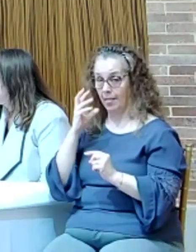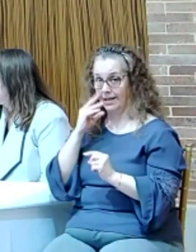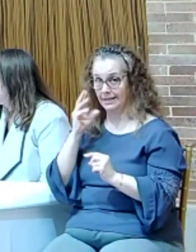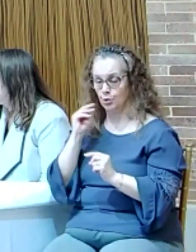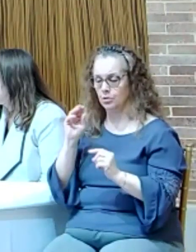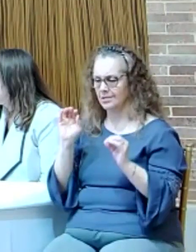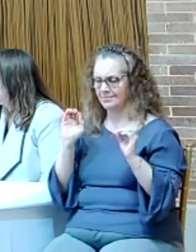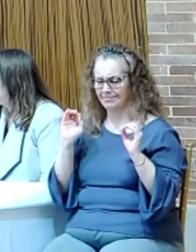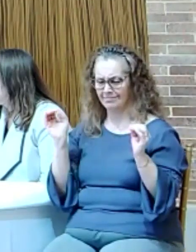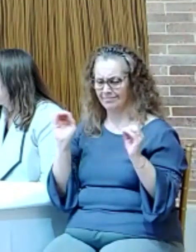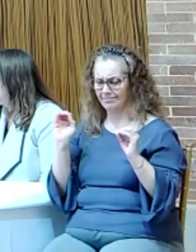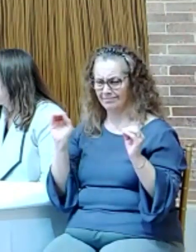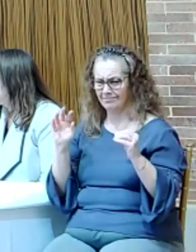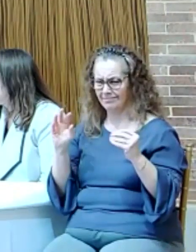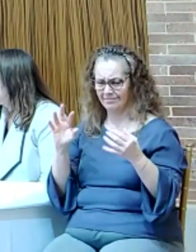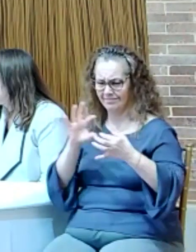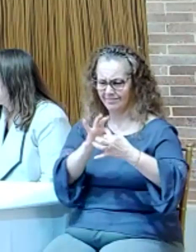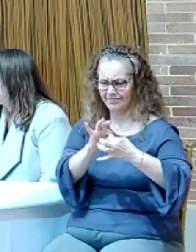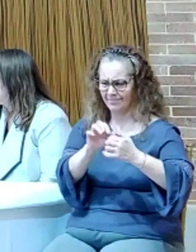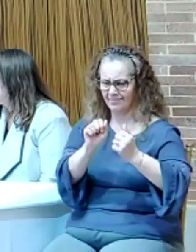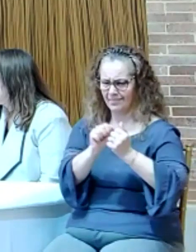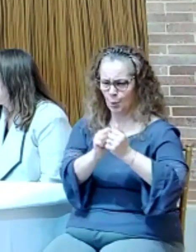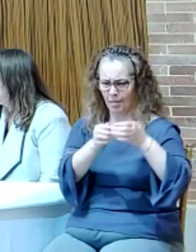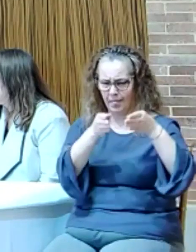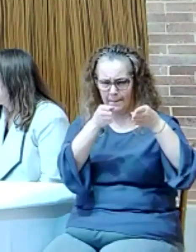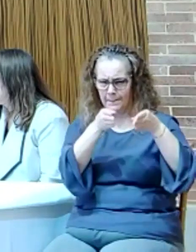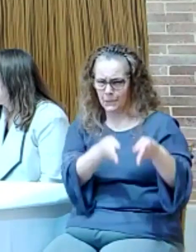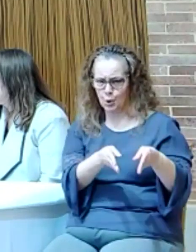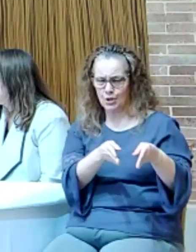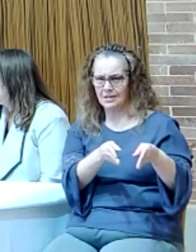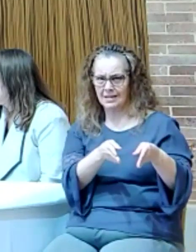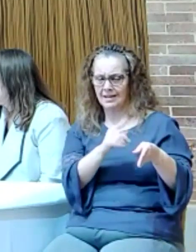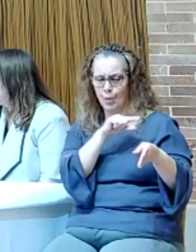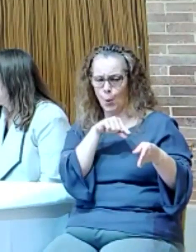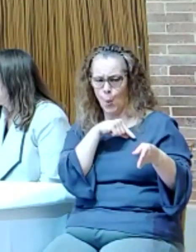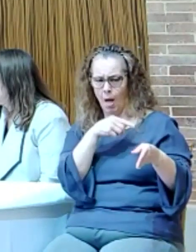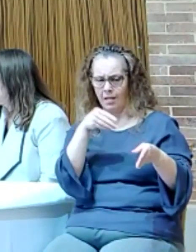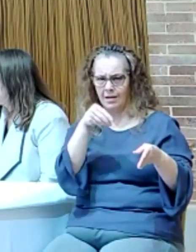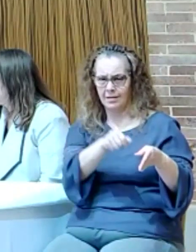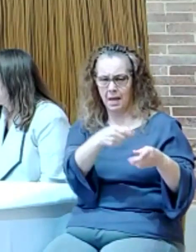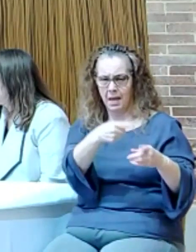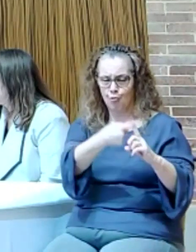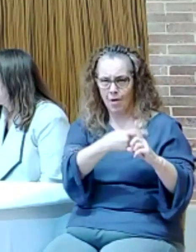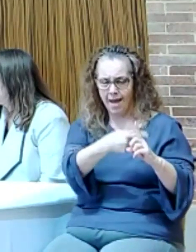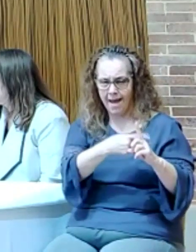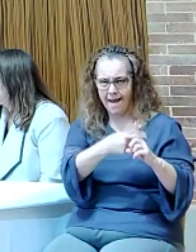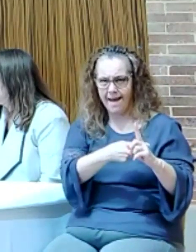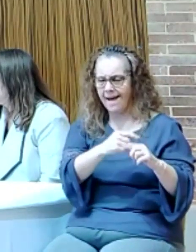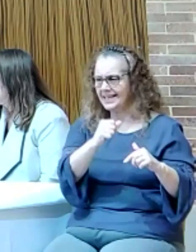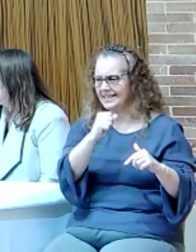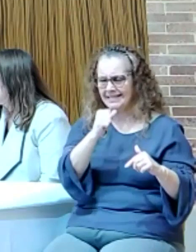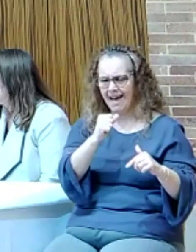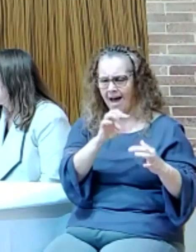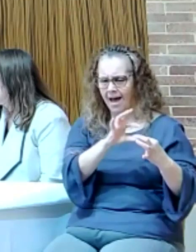on the quality of the renter of that person as a renter it has it Bears no weight